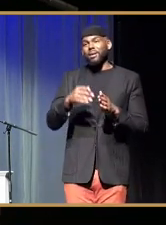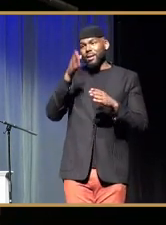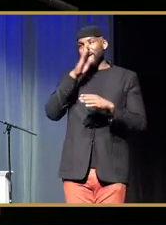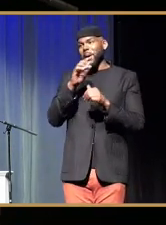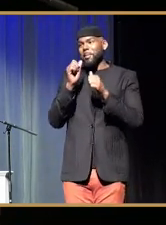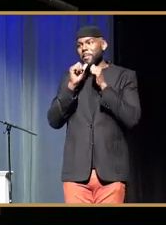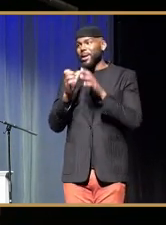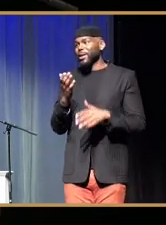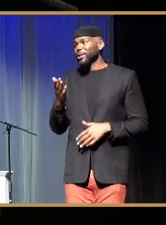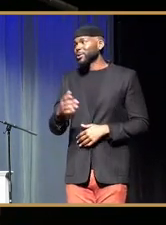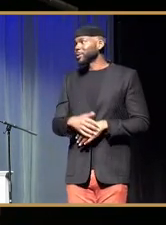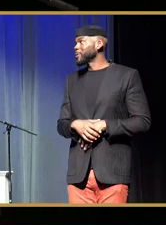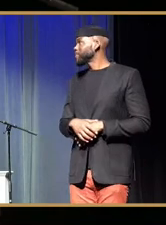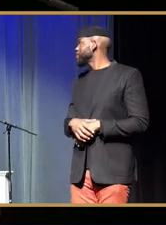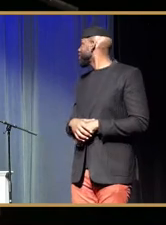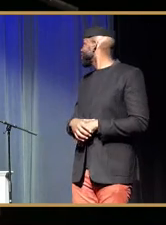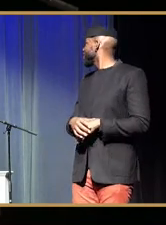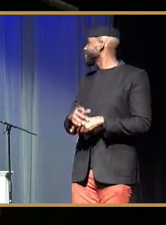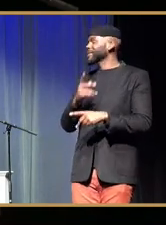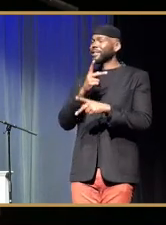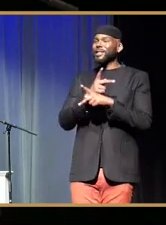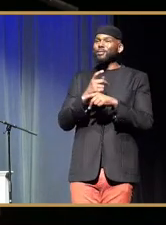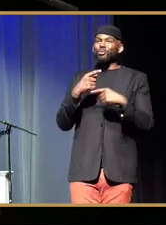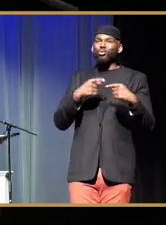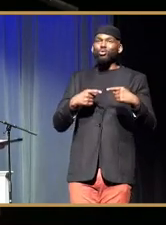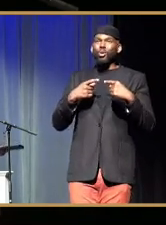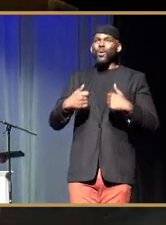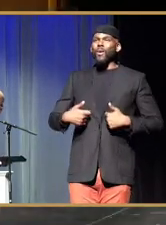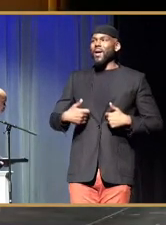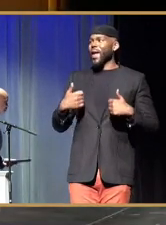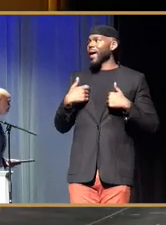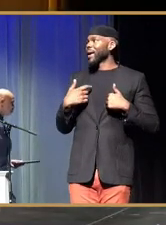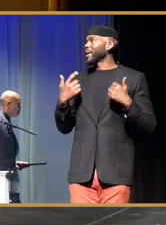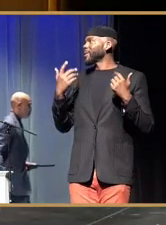bless you. Let's keep the struggle alive.